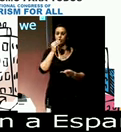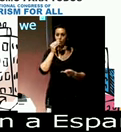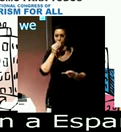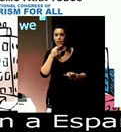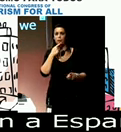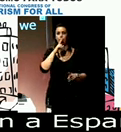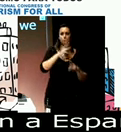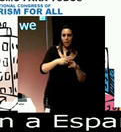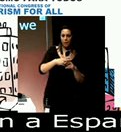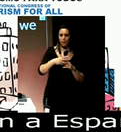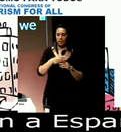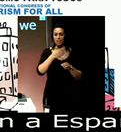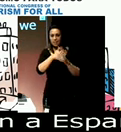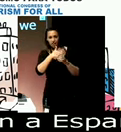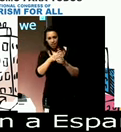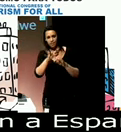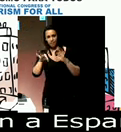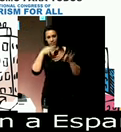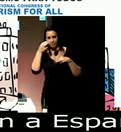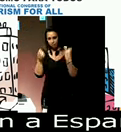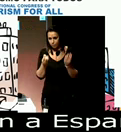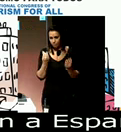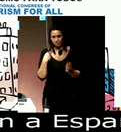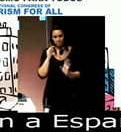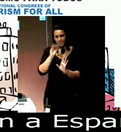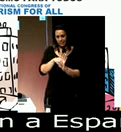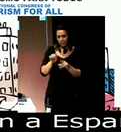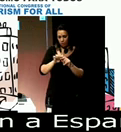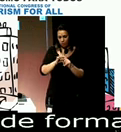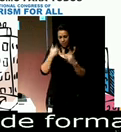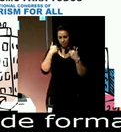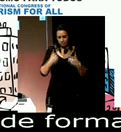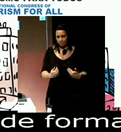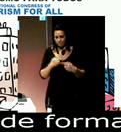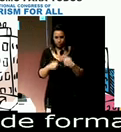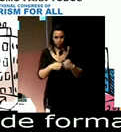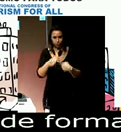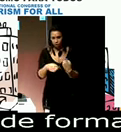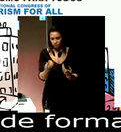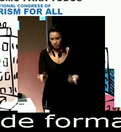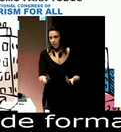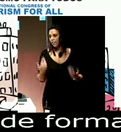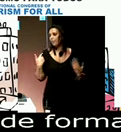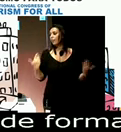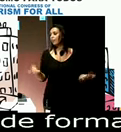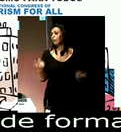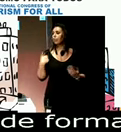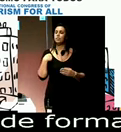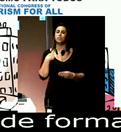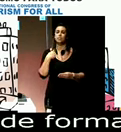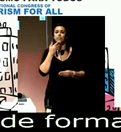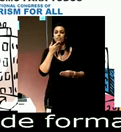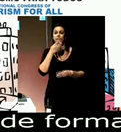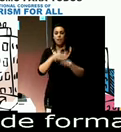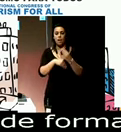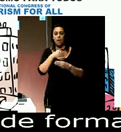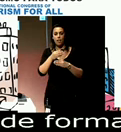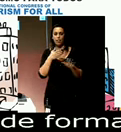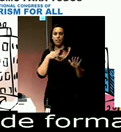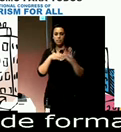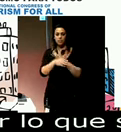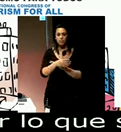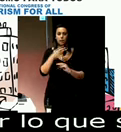gastronomy, the bars, pubs, the famous tapas, Spanish aperitifs, is part of our